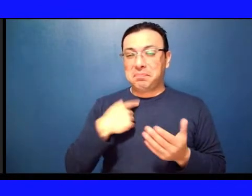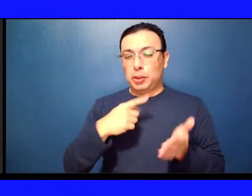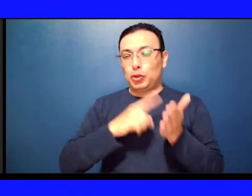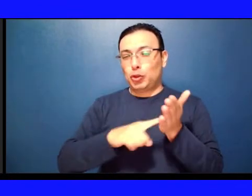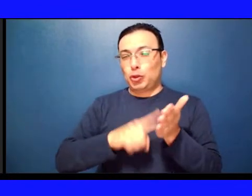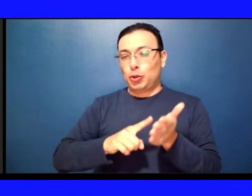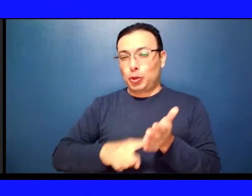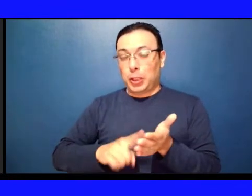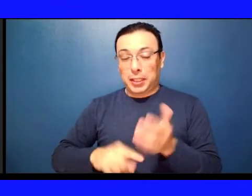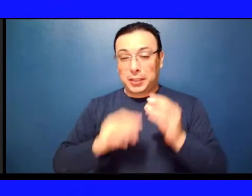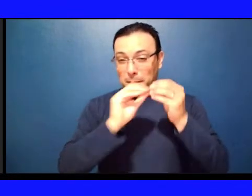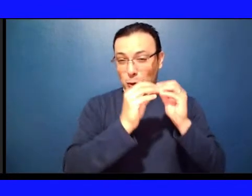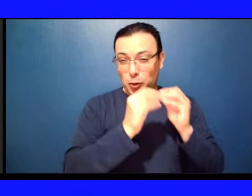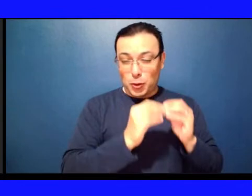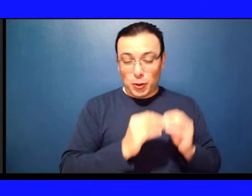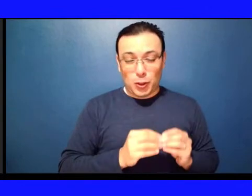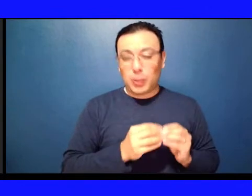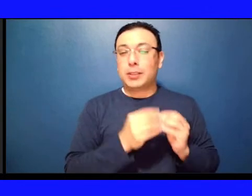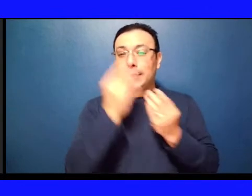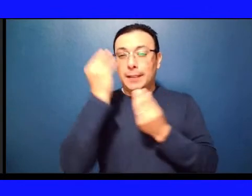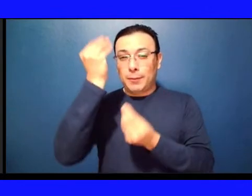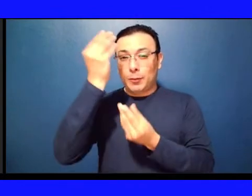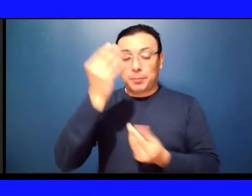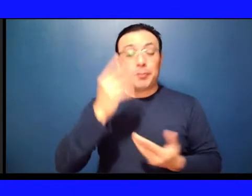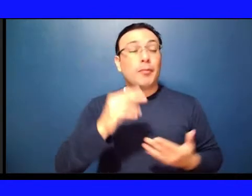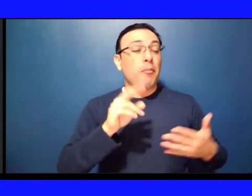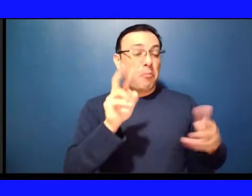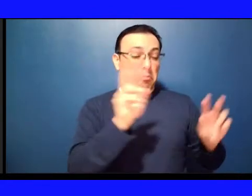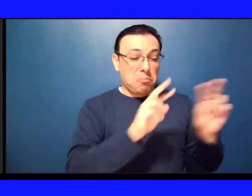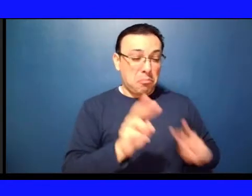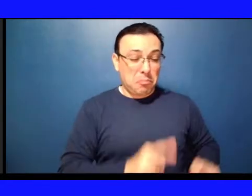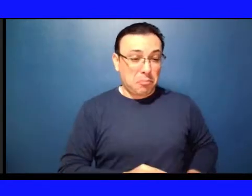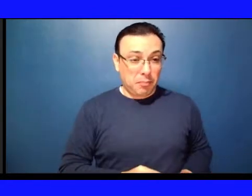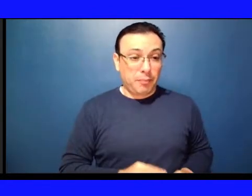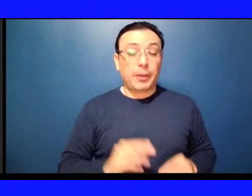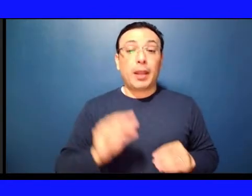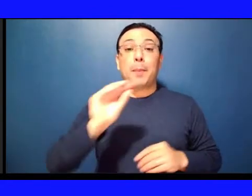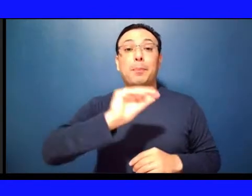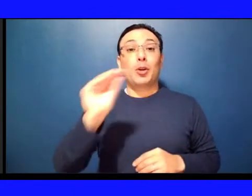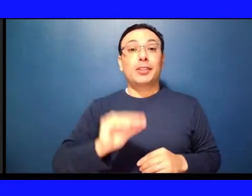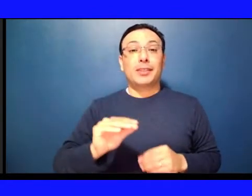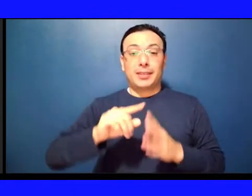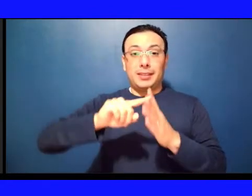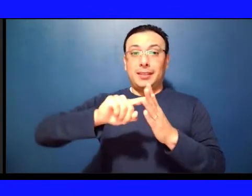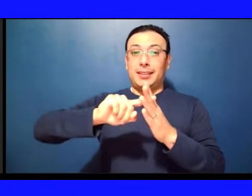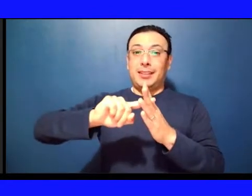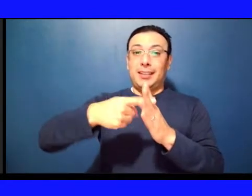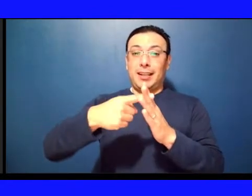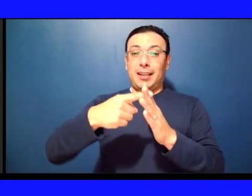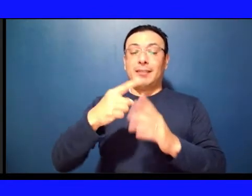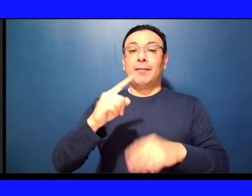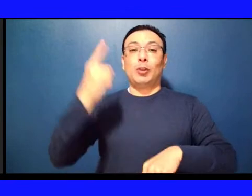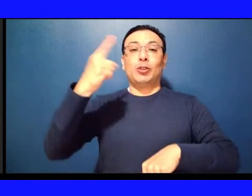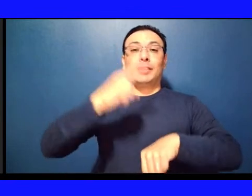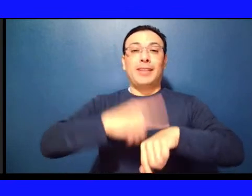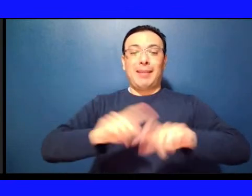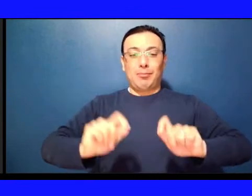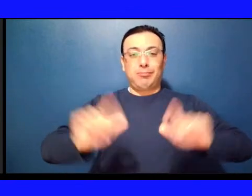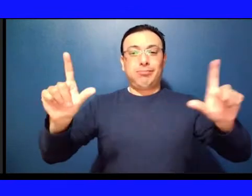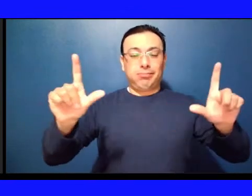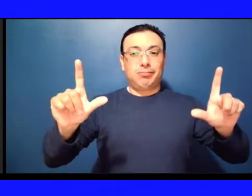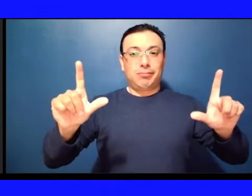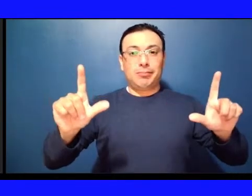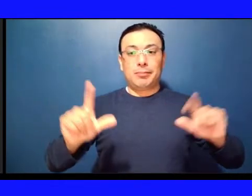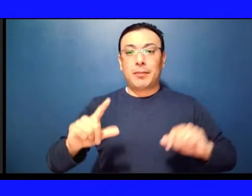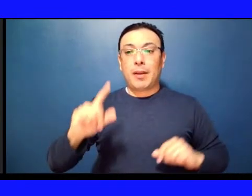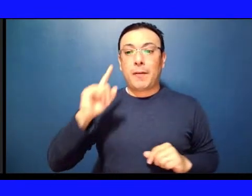not engaged with it. Hasn't been the case the last time I saw that that cut of the data. So we'll keep working on it there. And I